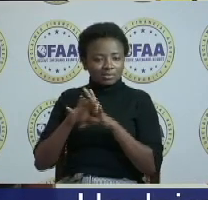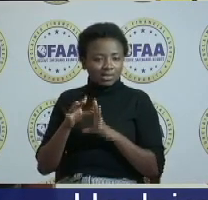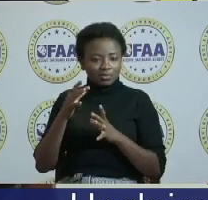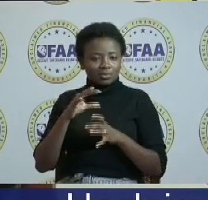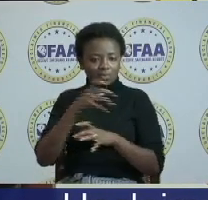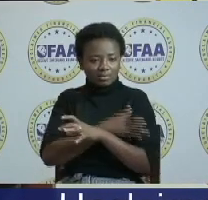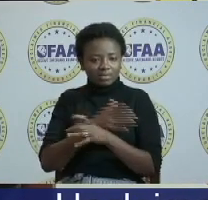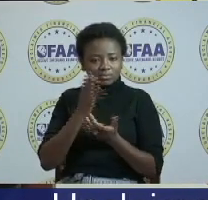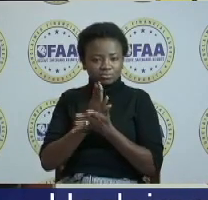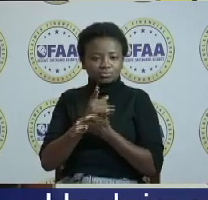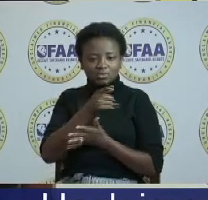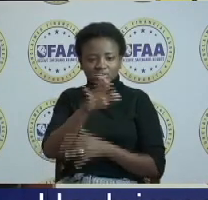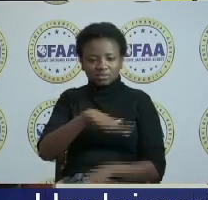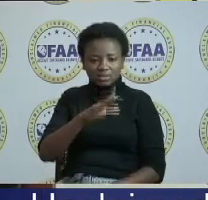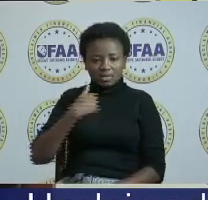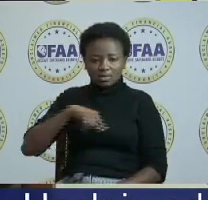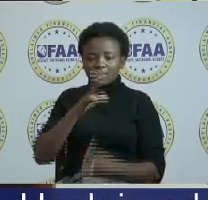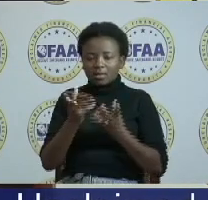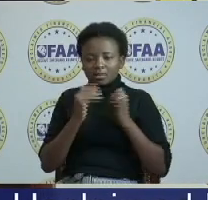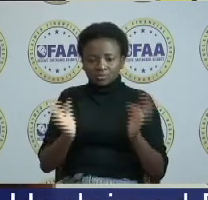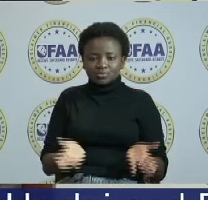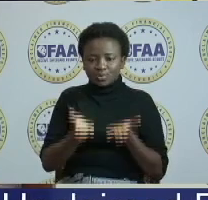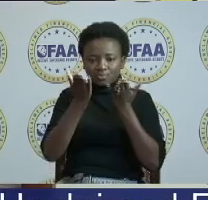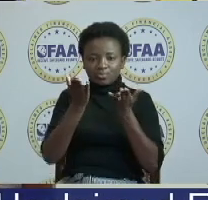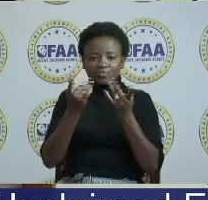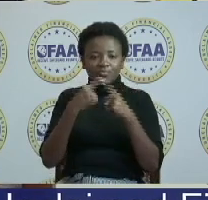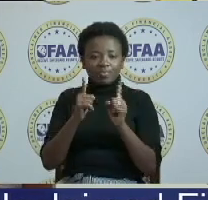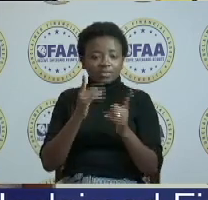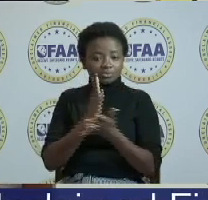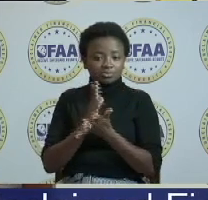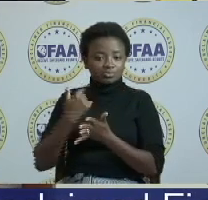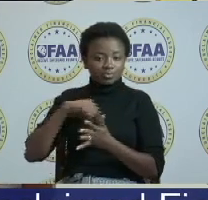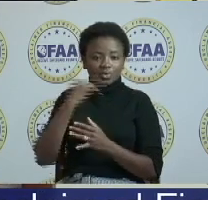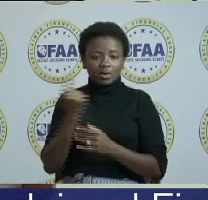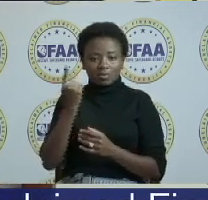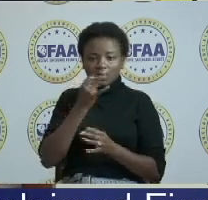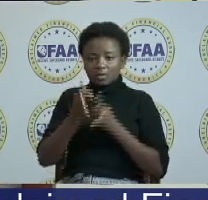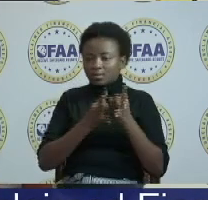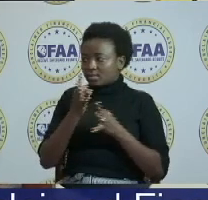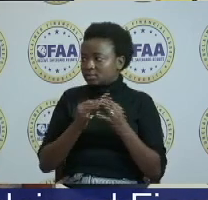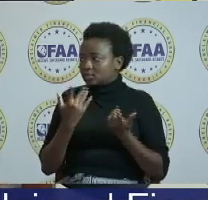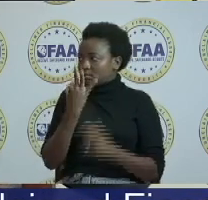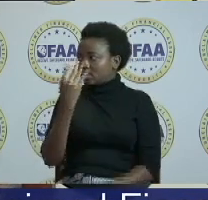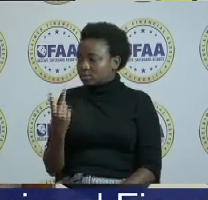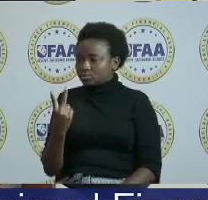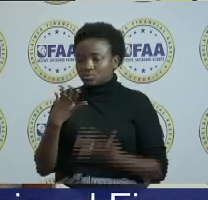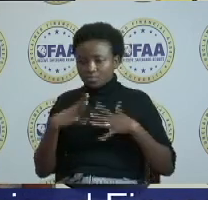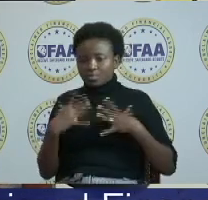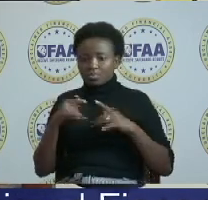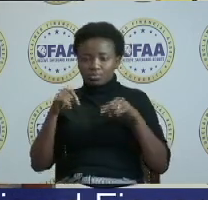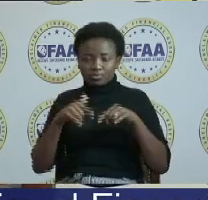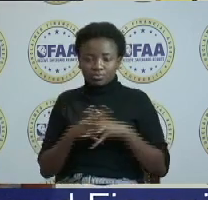is an area where we need to improve. We're only 33 or 32 people